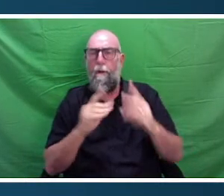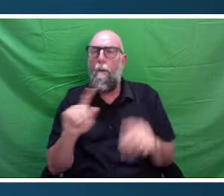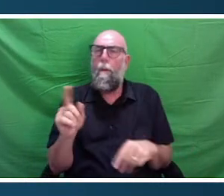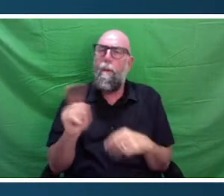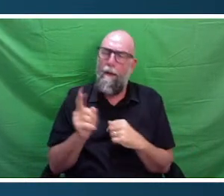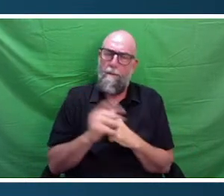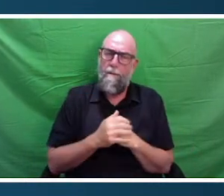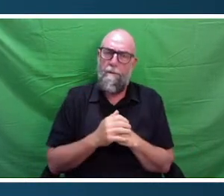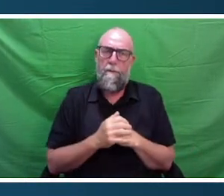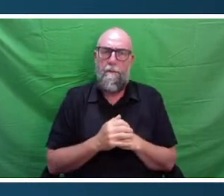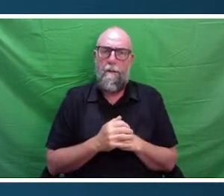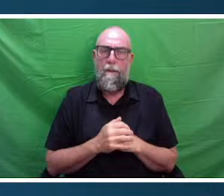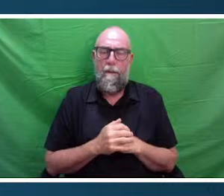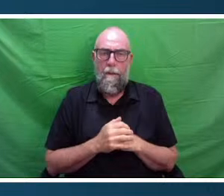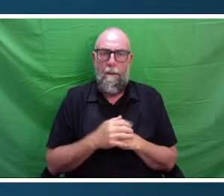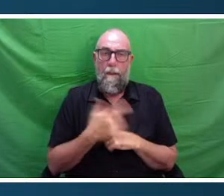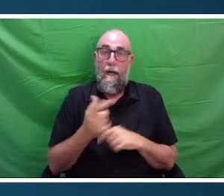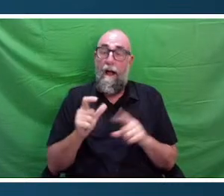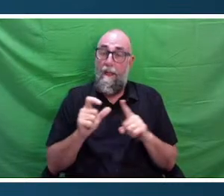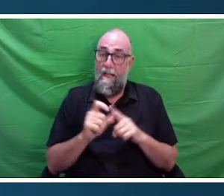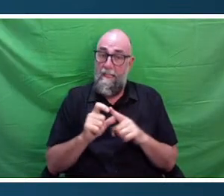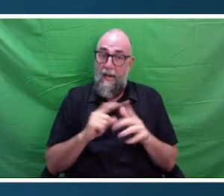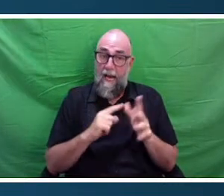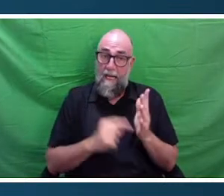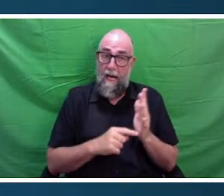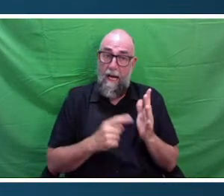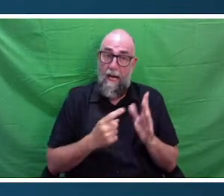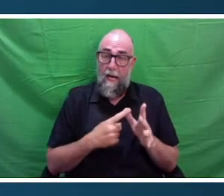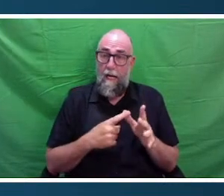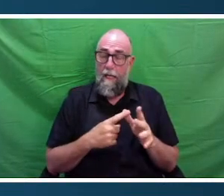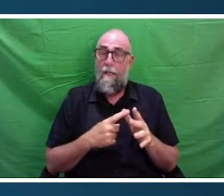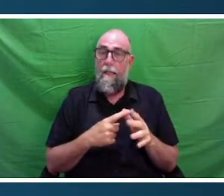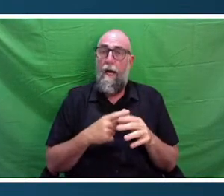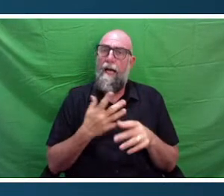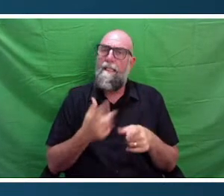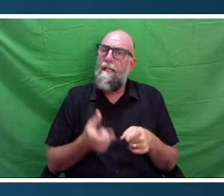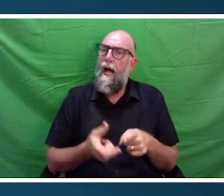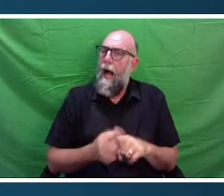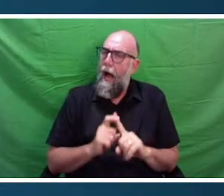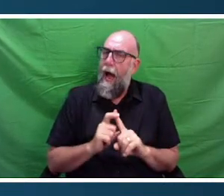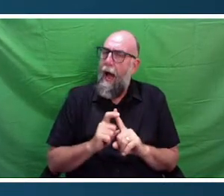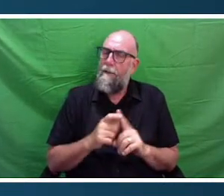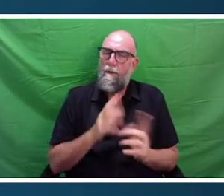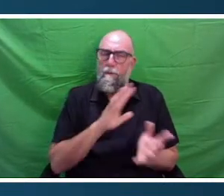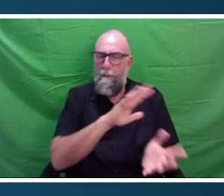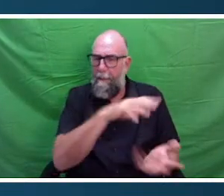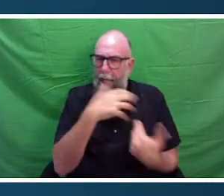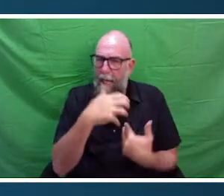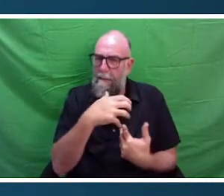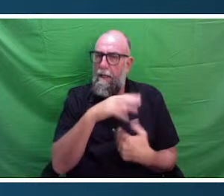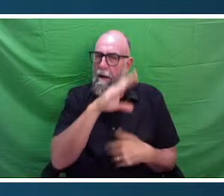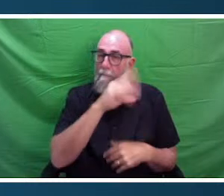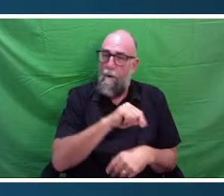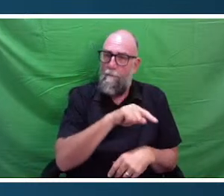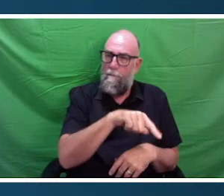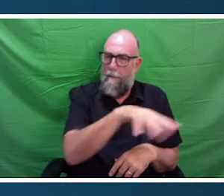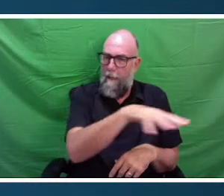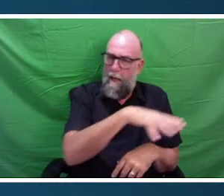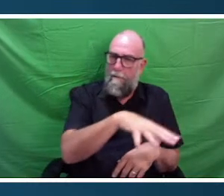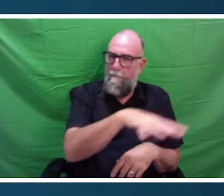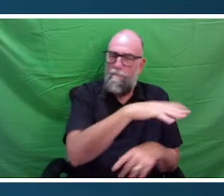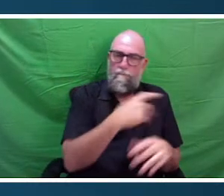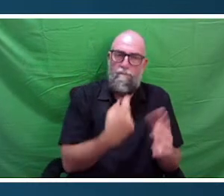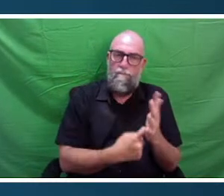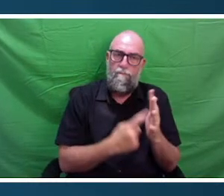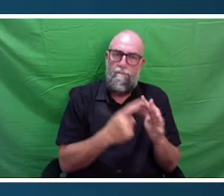the data ecosystem. It's quite hard to access data in the region. There's not that much readily available. A lot of it often sits in